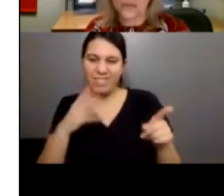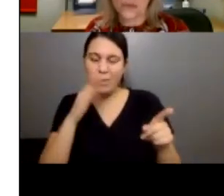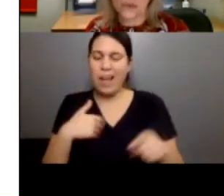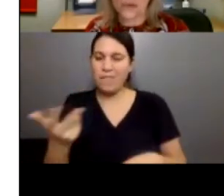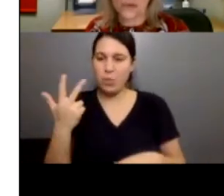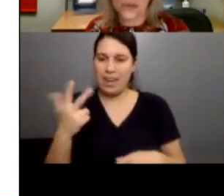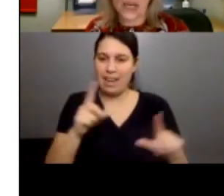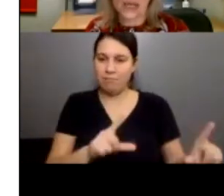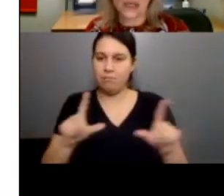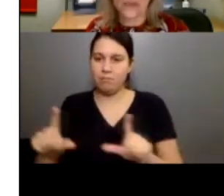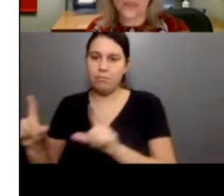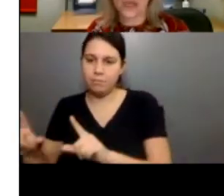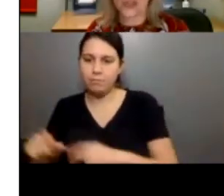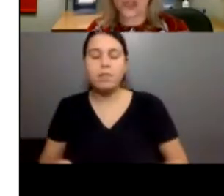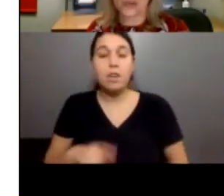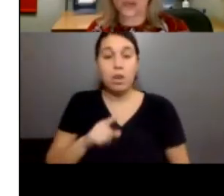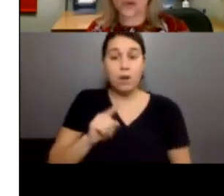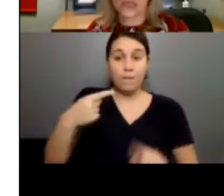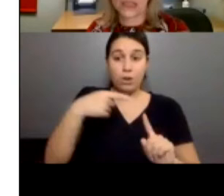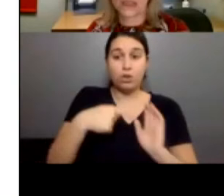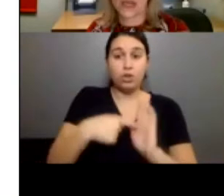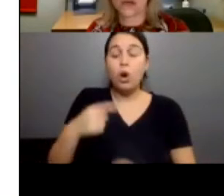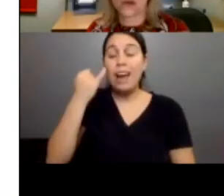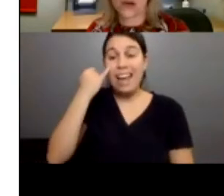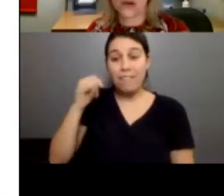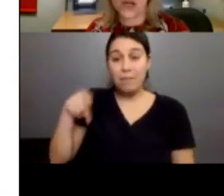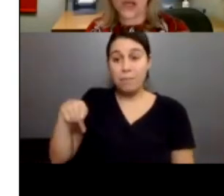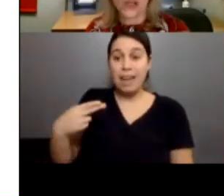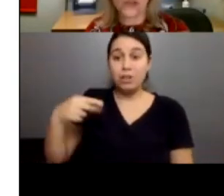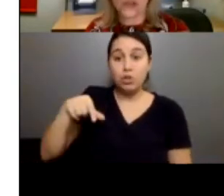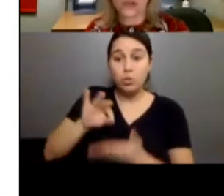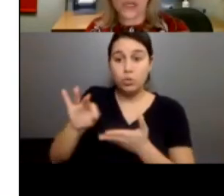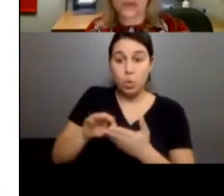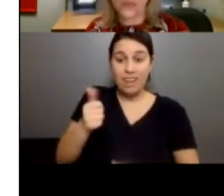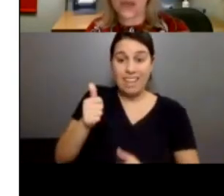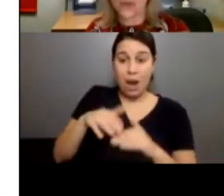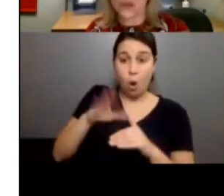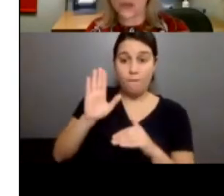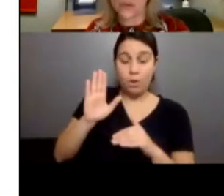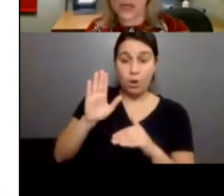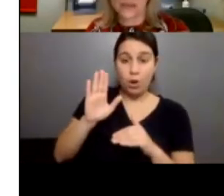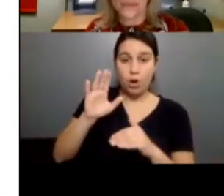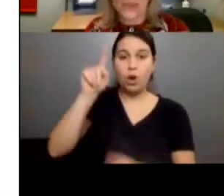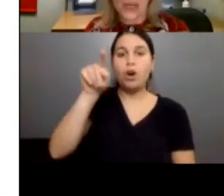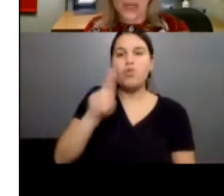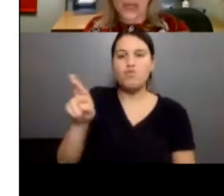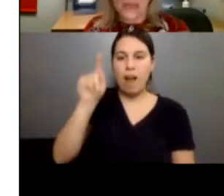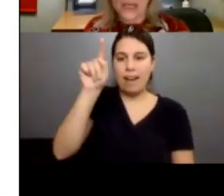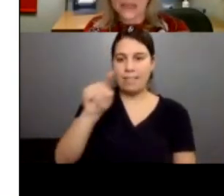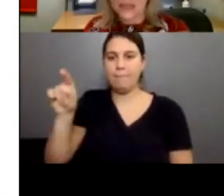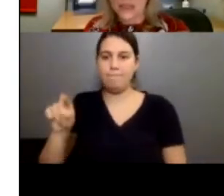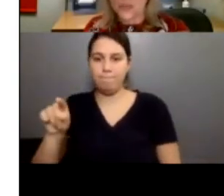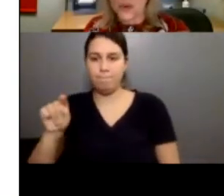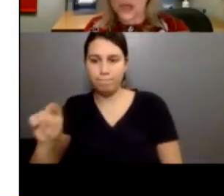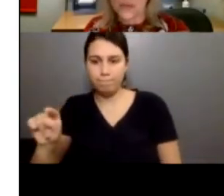first slide, if the PHQ score is 10 or greater, you start down the pathway to the right. The